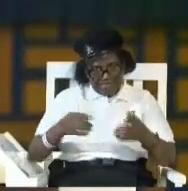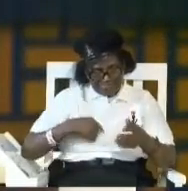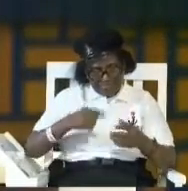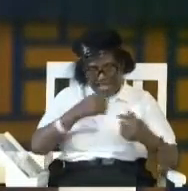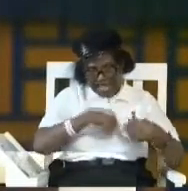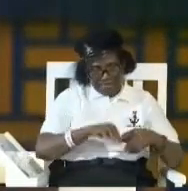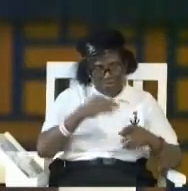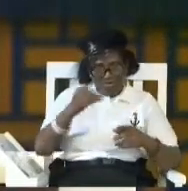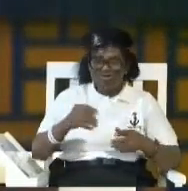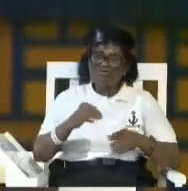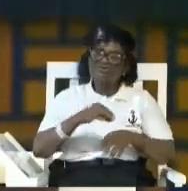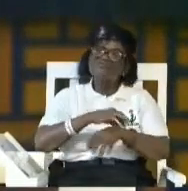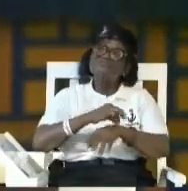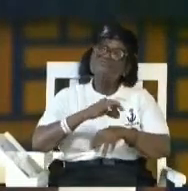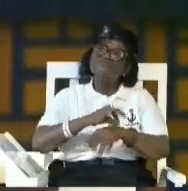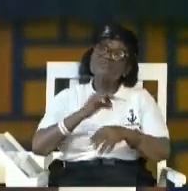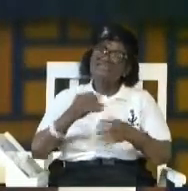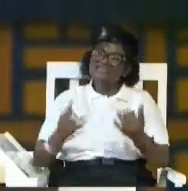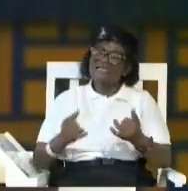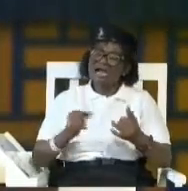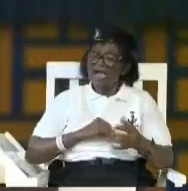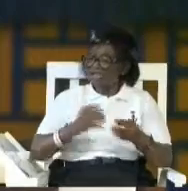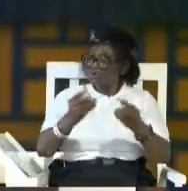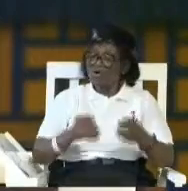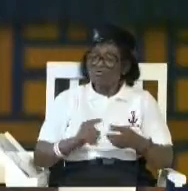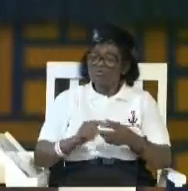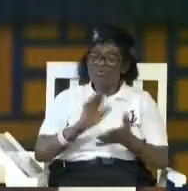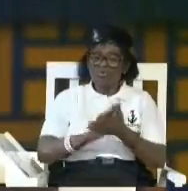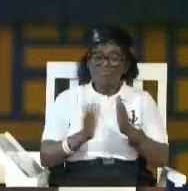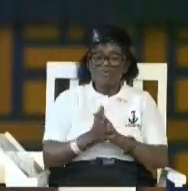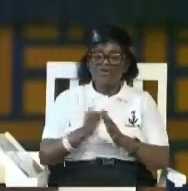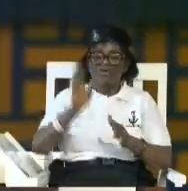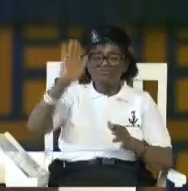Lord. I want to become your favorite.